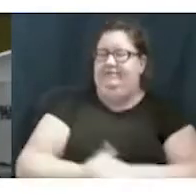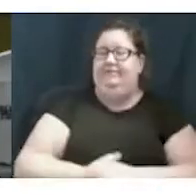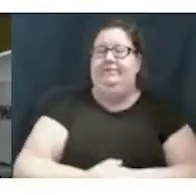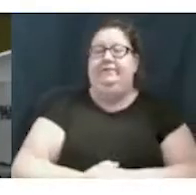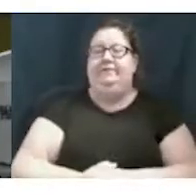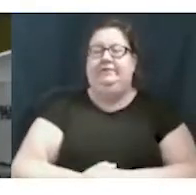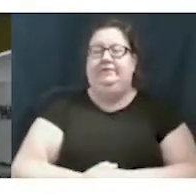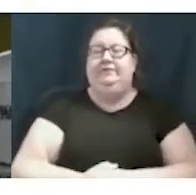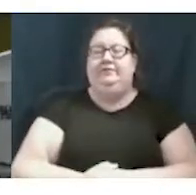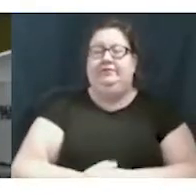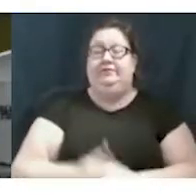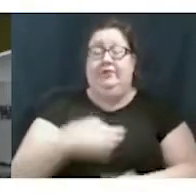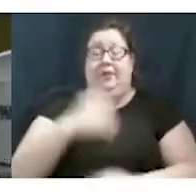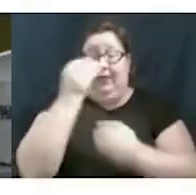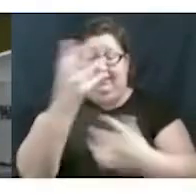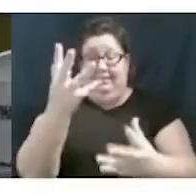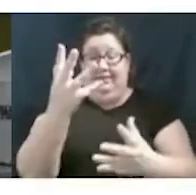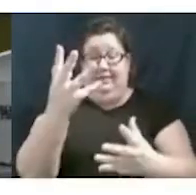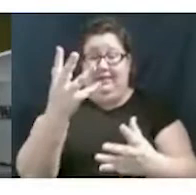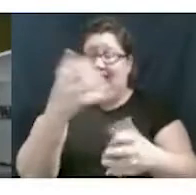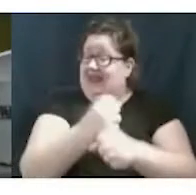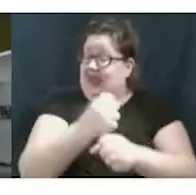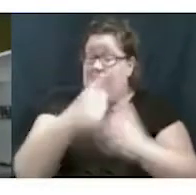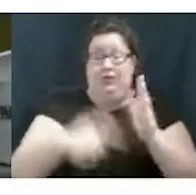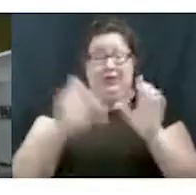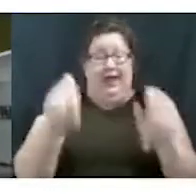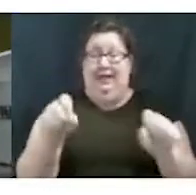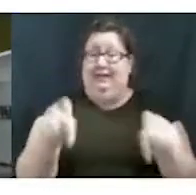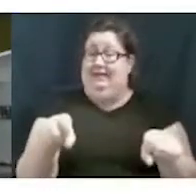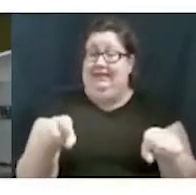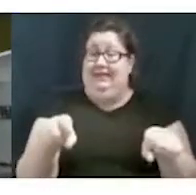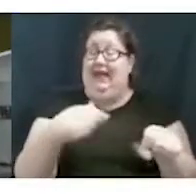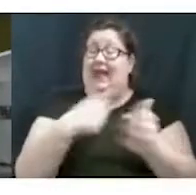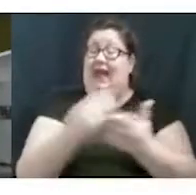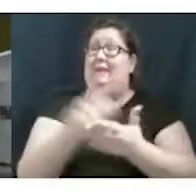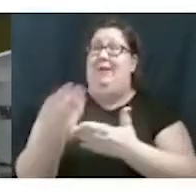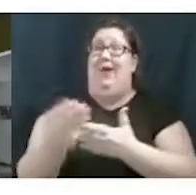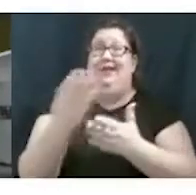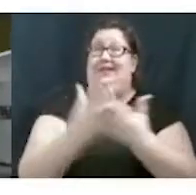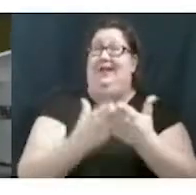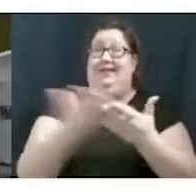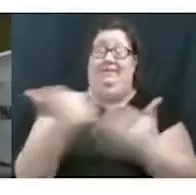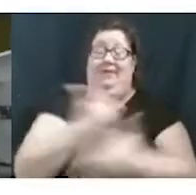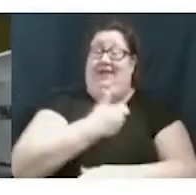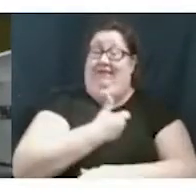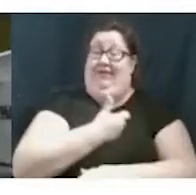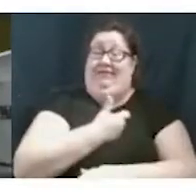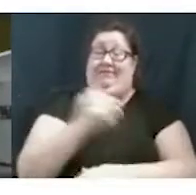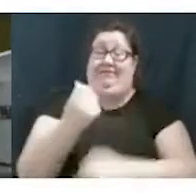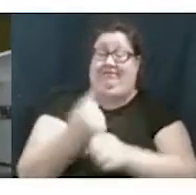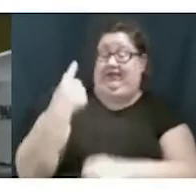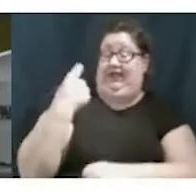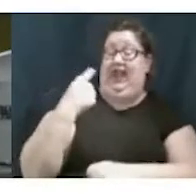What I'm saying to you is get what you can. I even bought, I've even bought some stuff myself. Like last year, I went out and